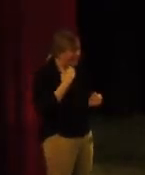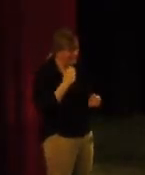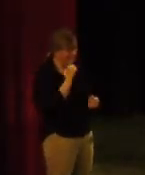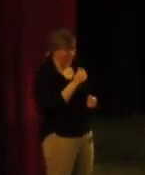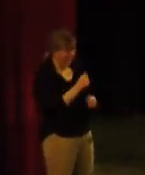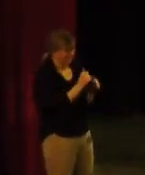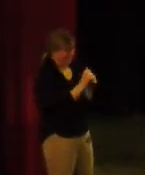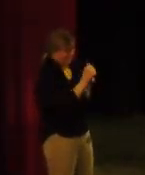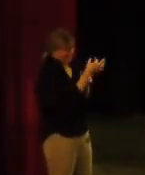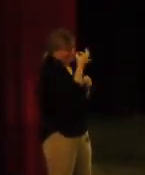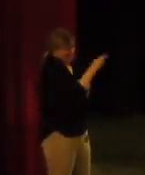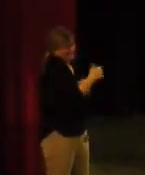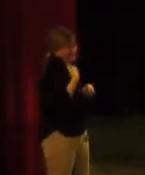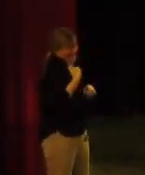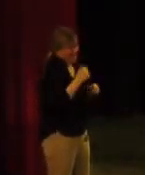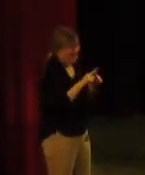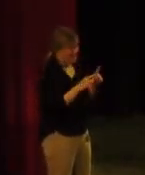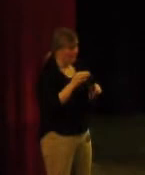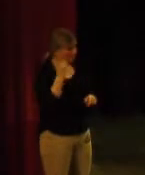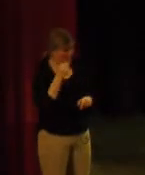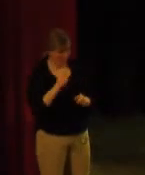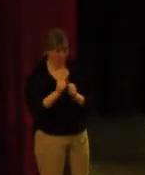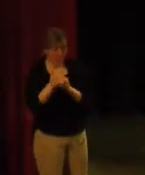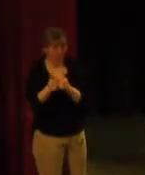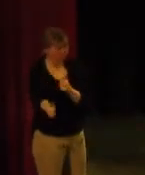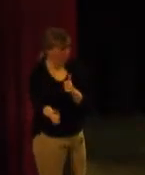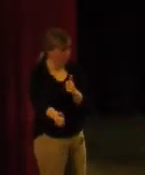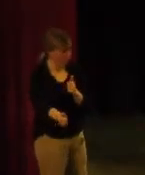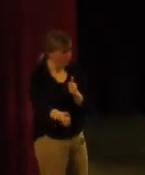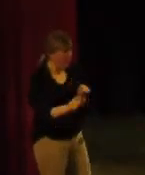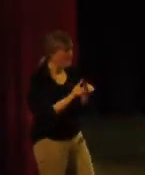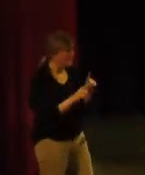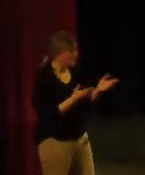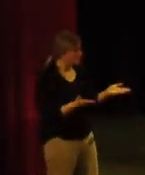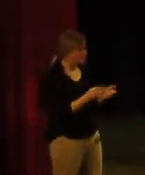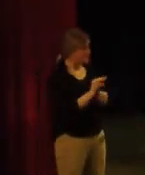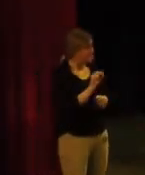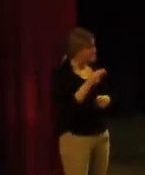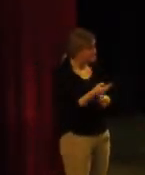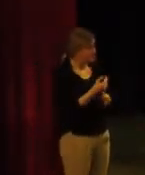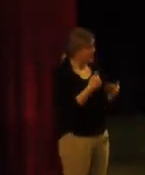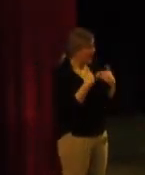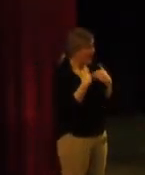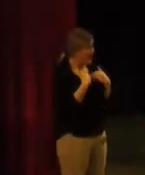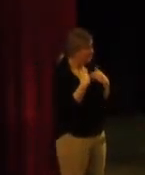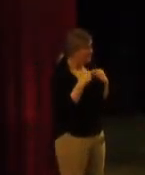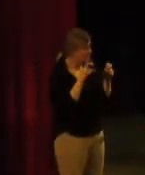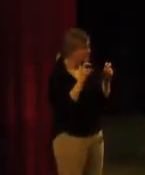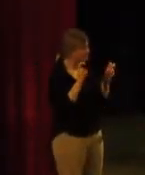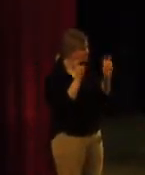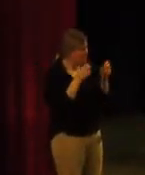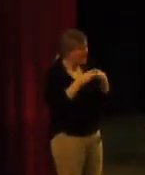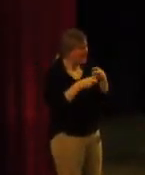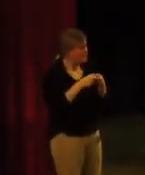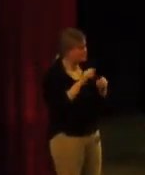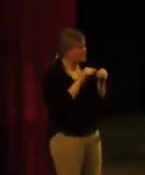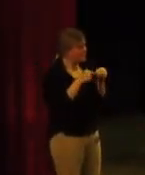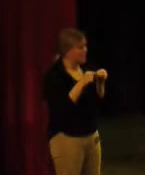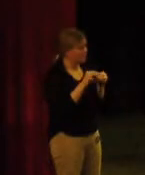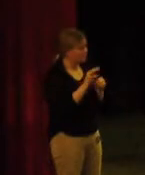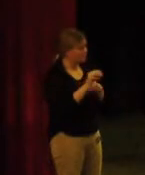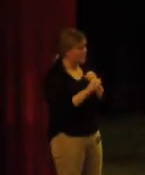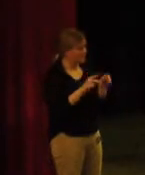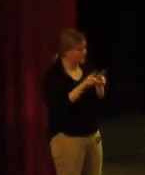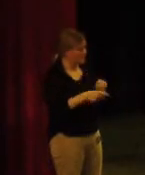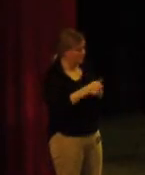away. But even here in Michigan, we have issues in terms of immigration.